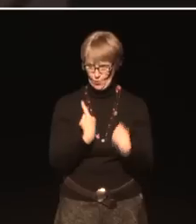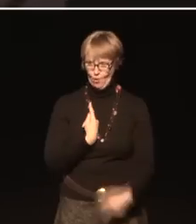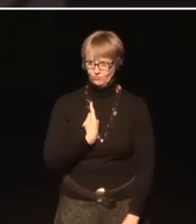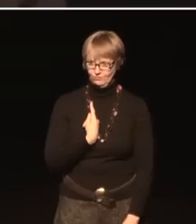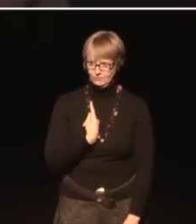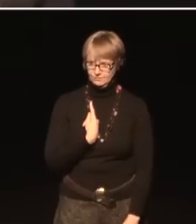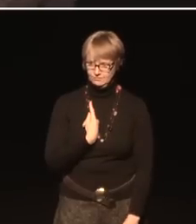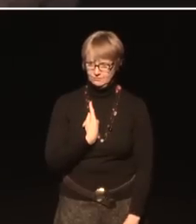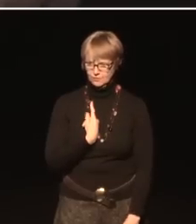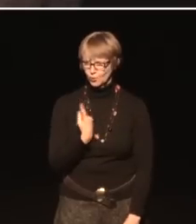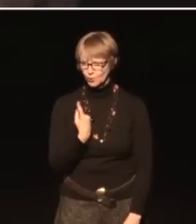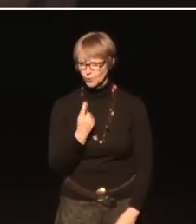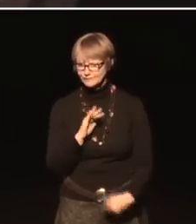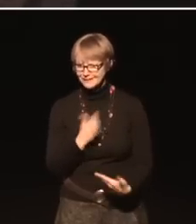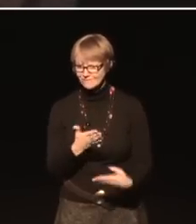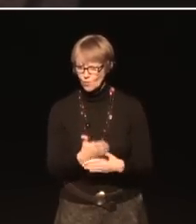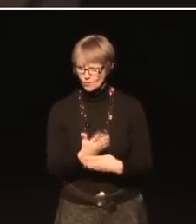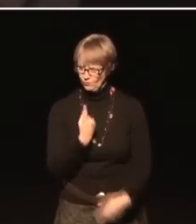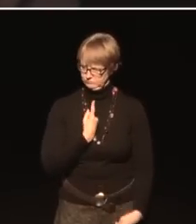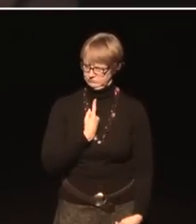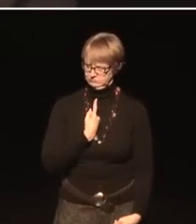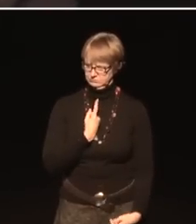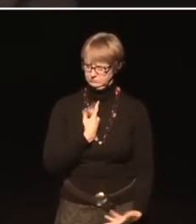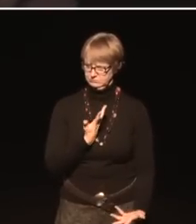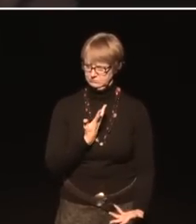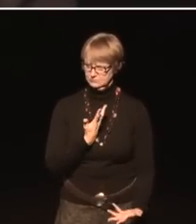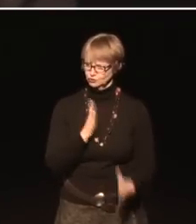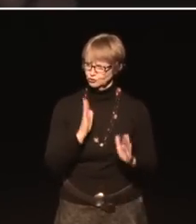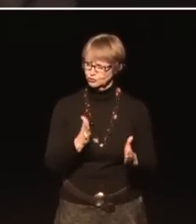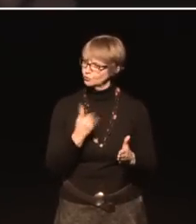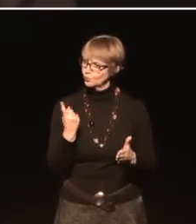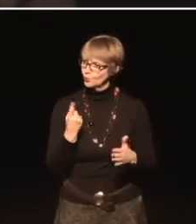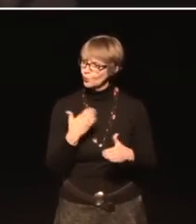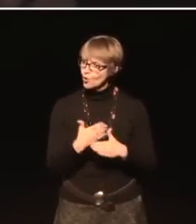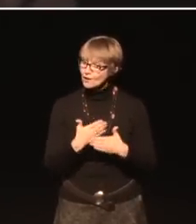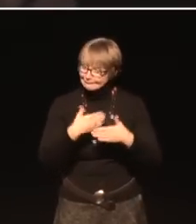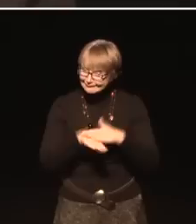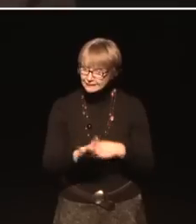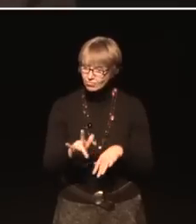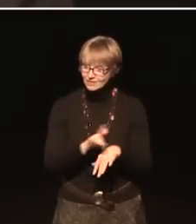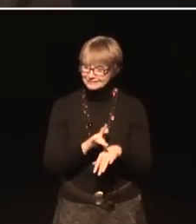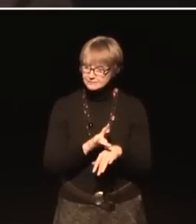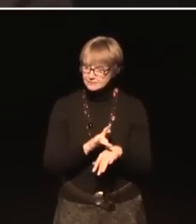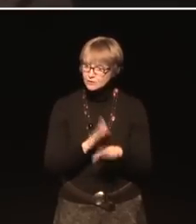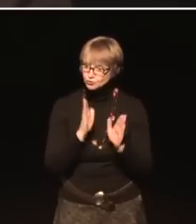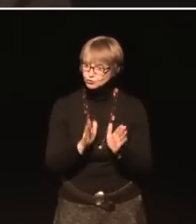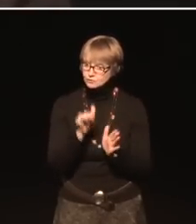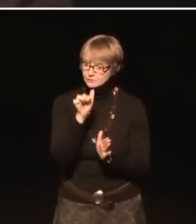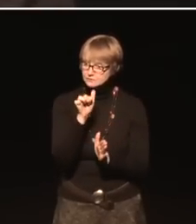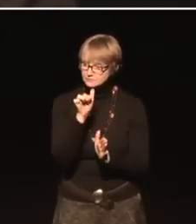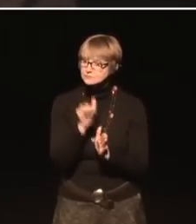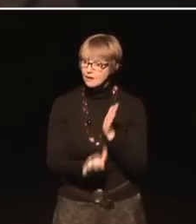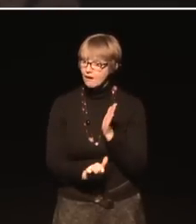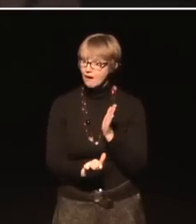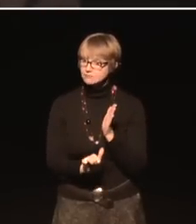who delivers that work. We believe that most people that work, certainly in theatres, start their relationship as